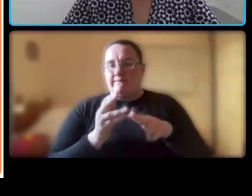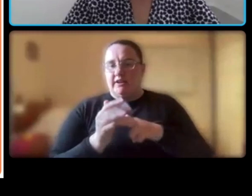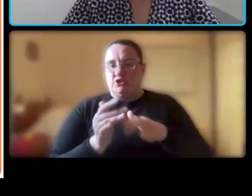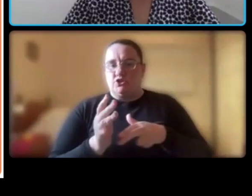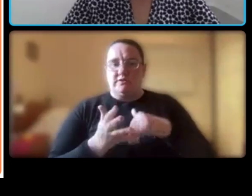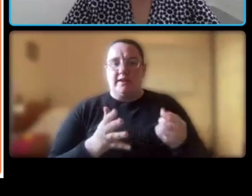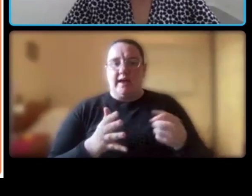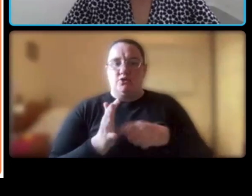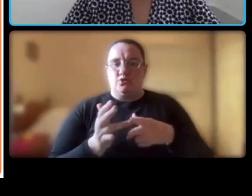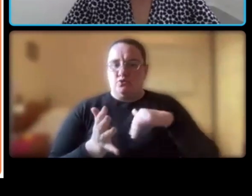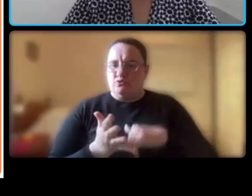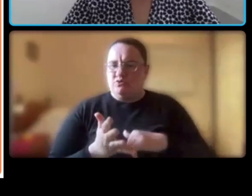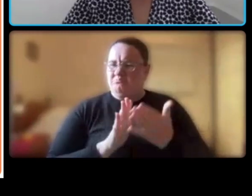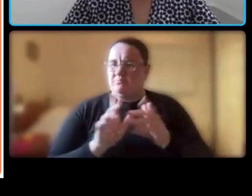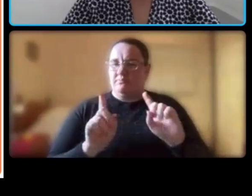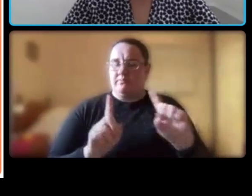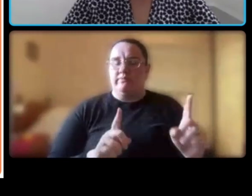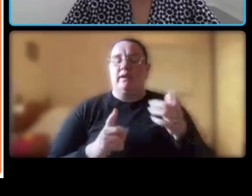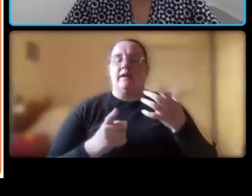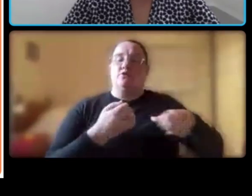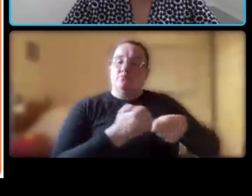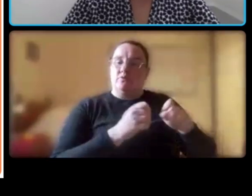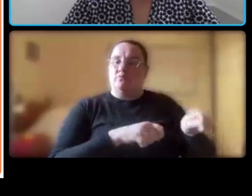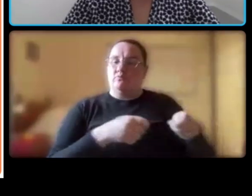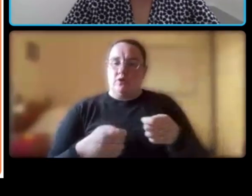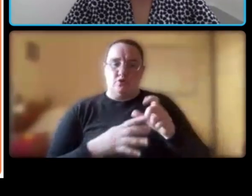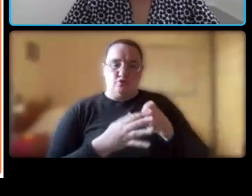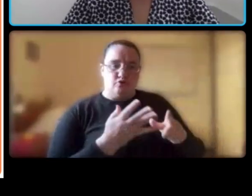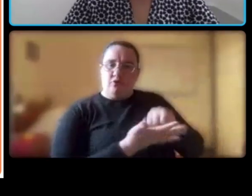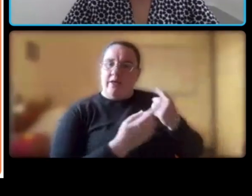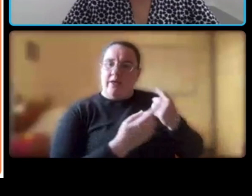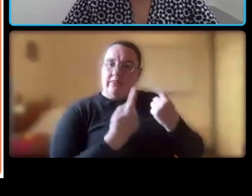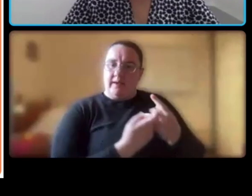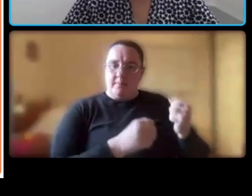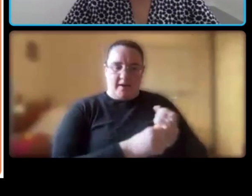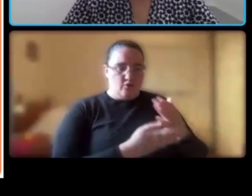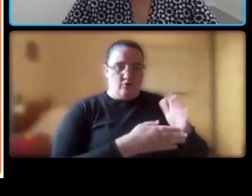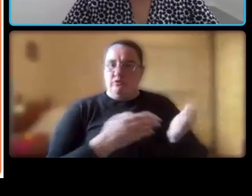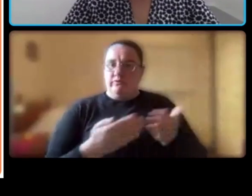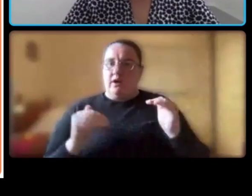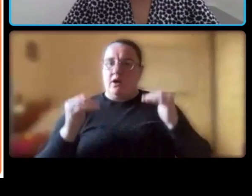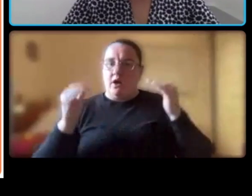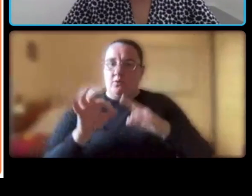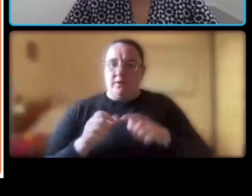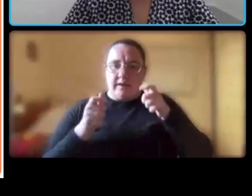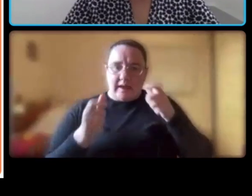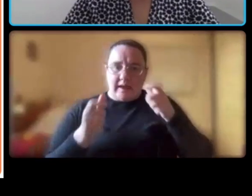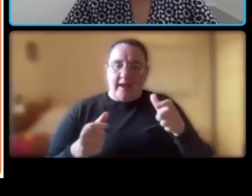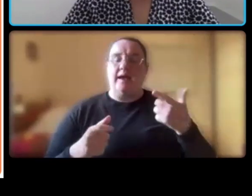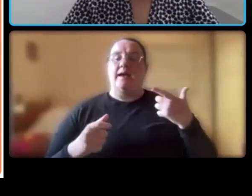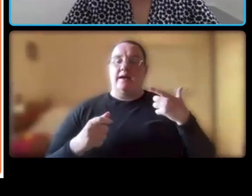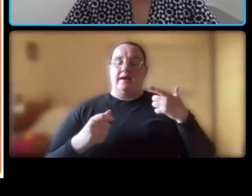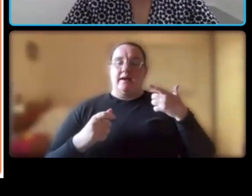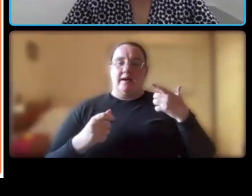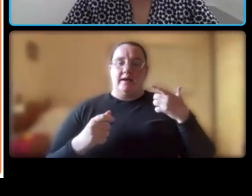supporting providers to do the right thing so older people receive high quality care, introducing universal registration so that only providers